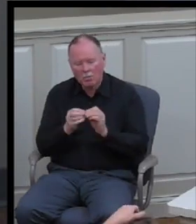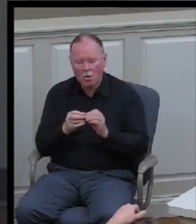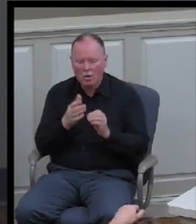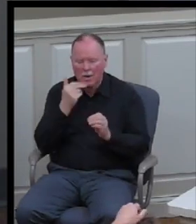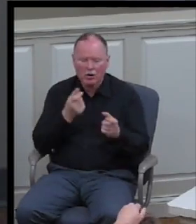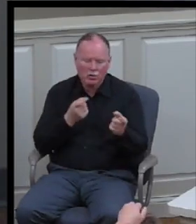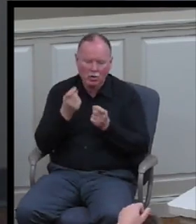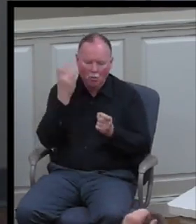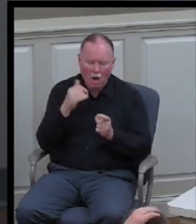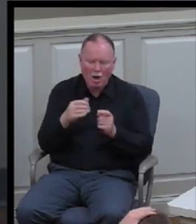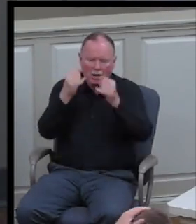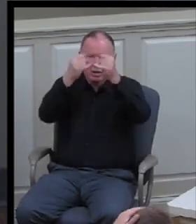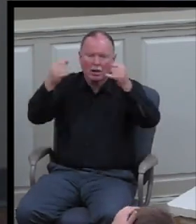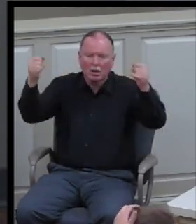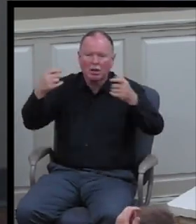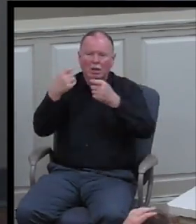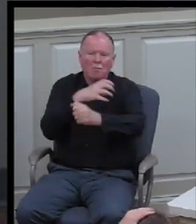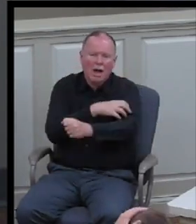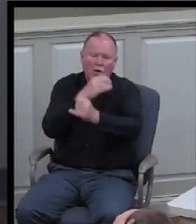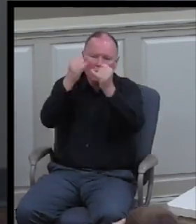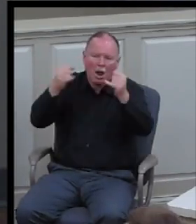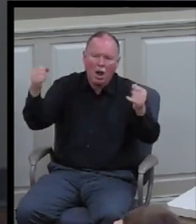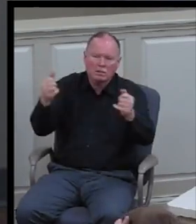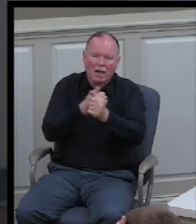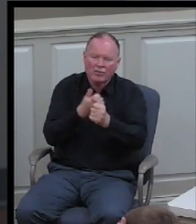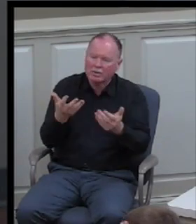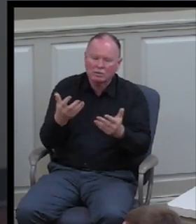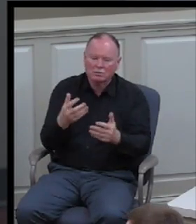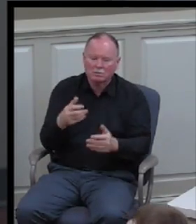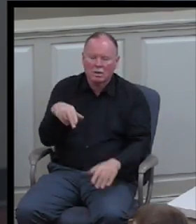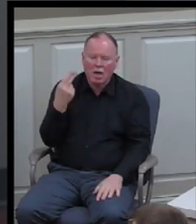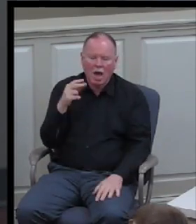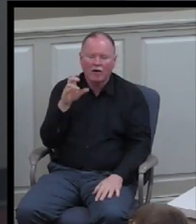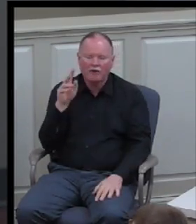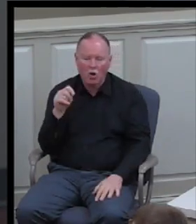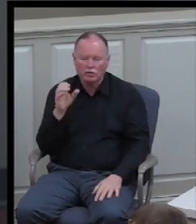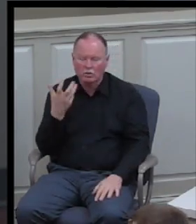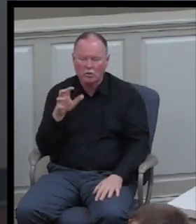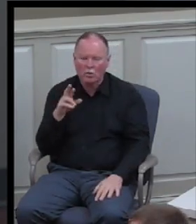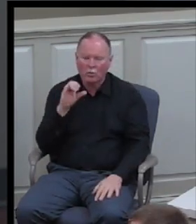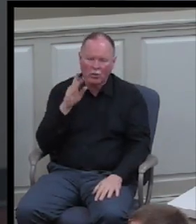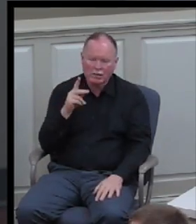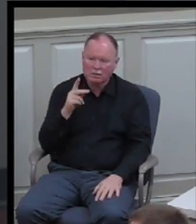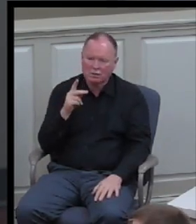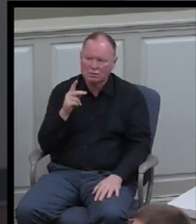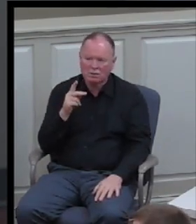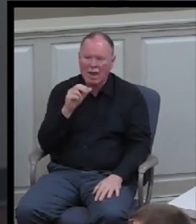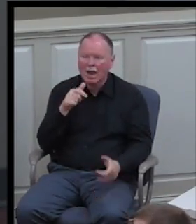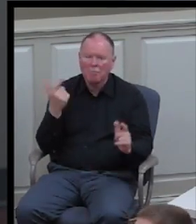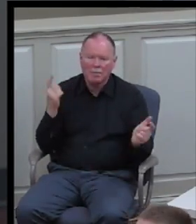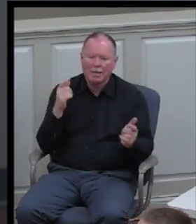controls because of the overhead utility wires through the three-phase electricity going through there. So they didn't want to risk using an undersized